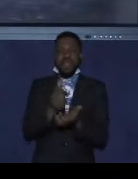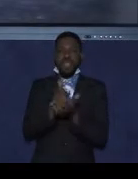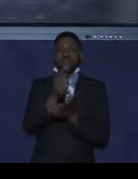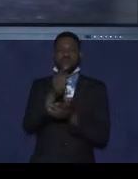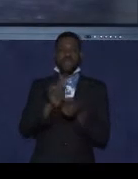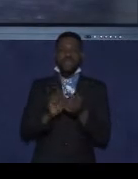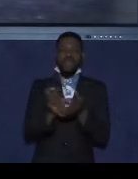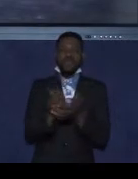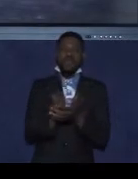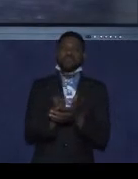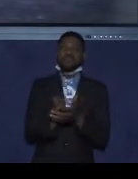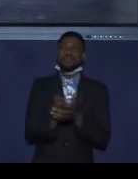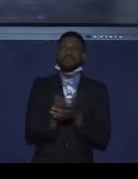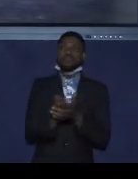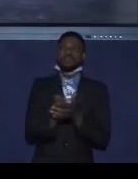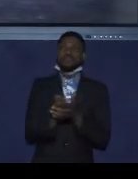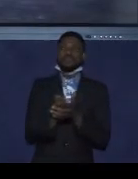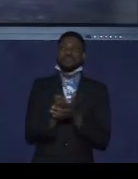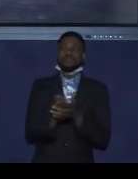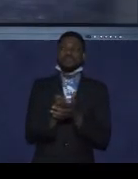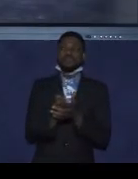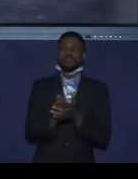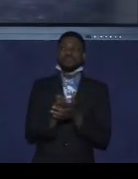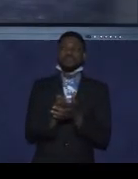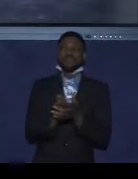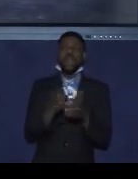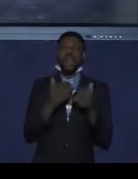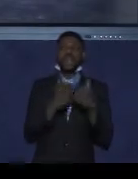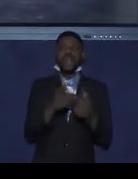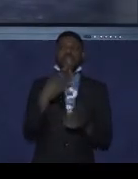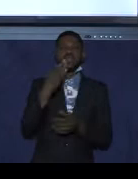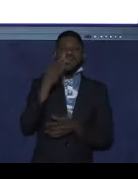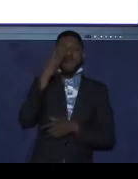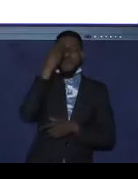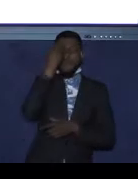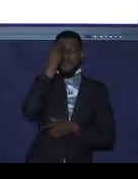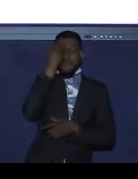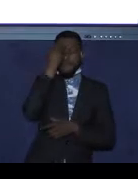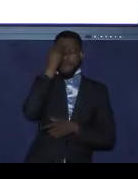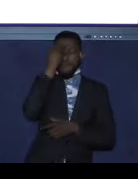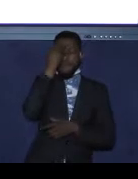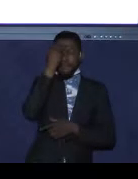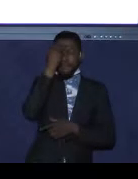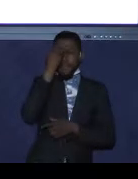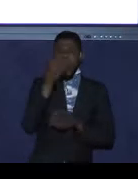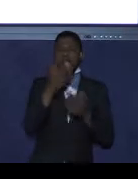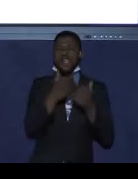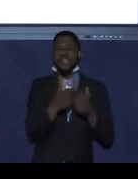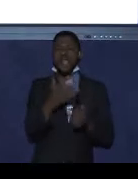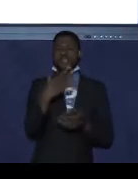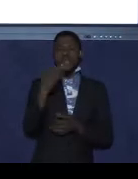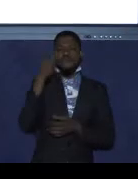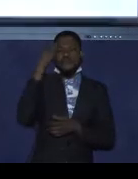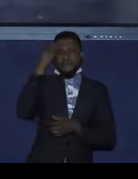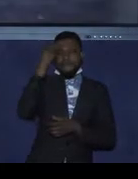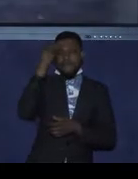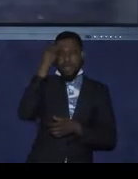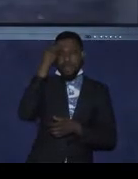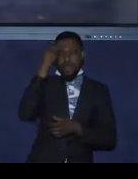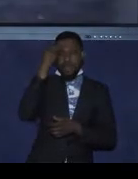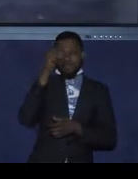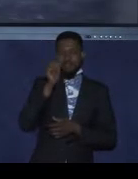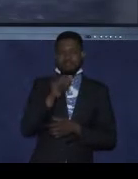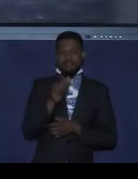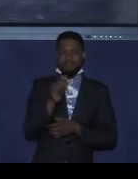biography? Good job, you. Let's move on. Loss of memory. Loss of